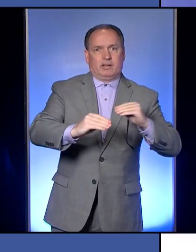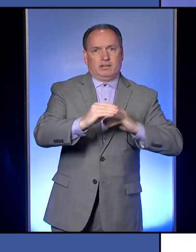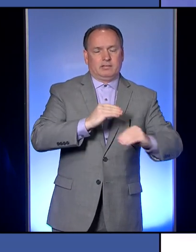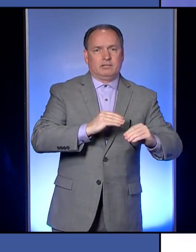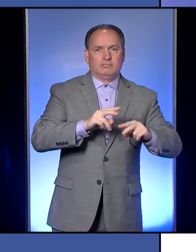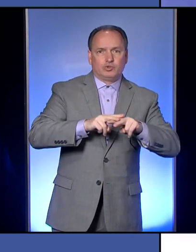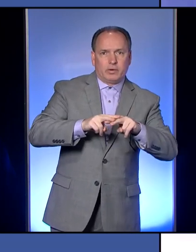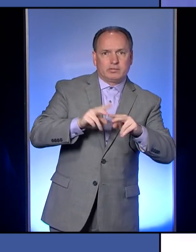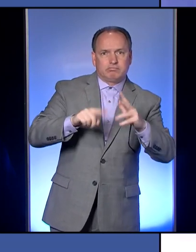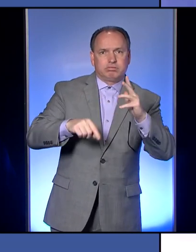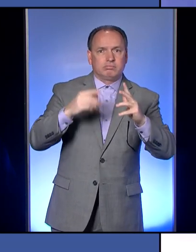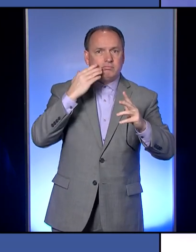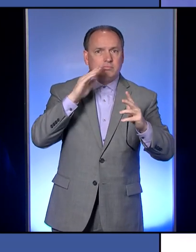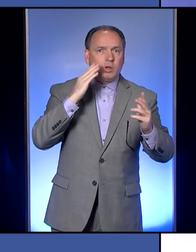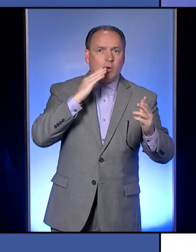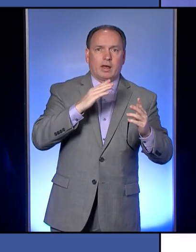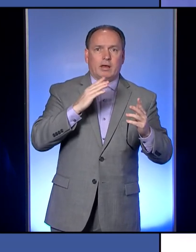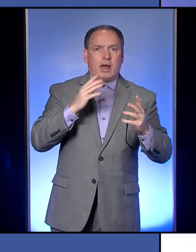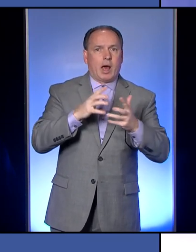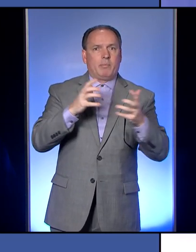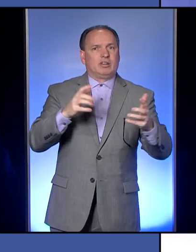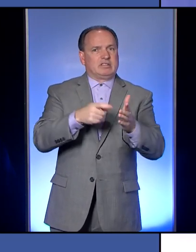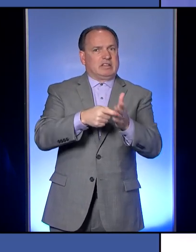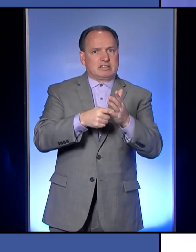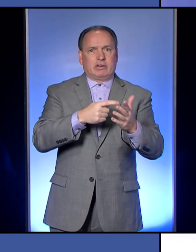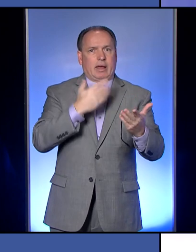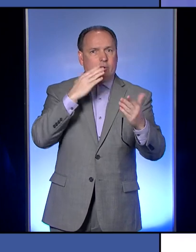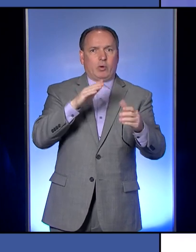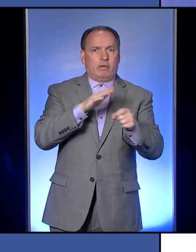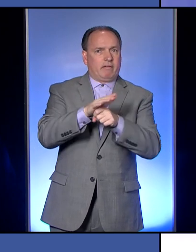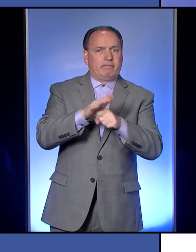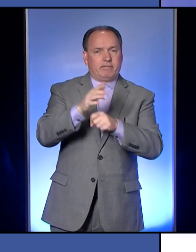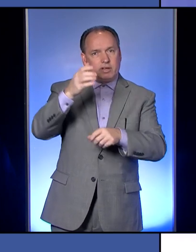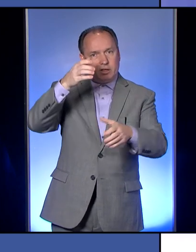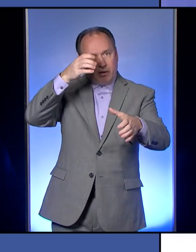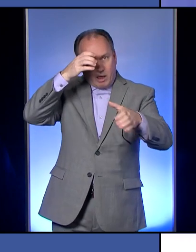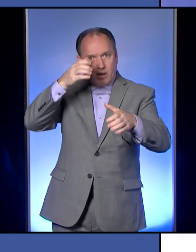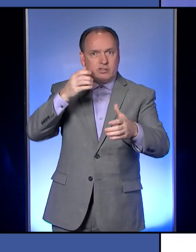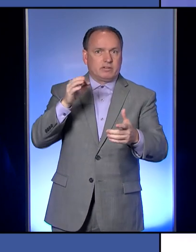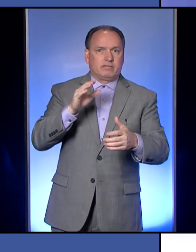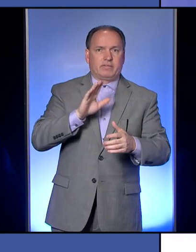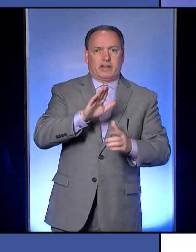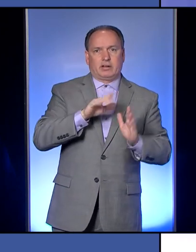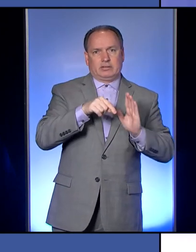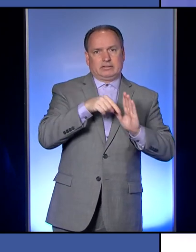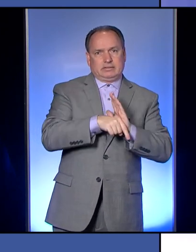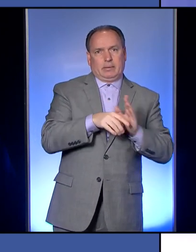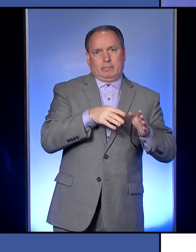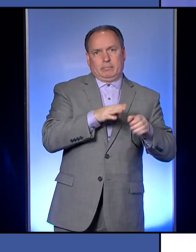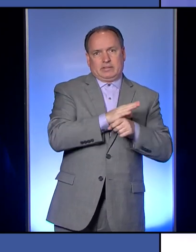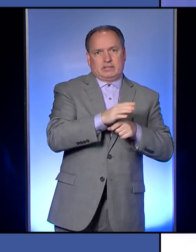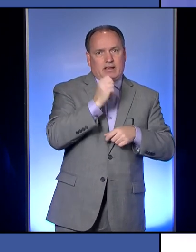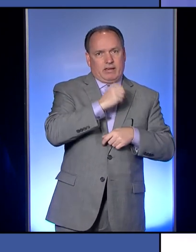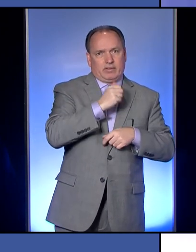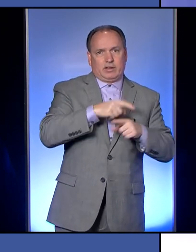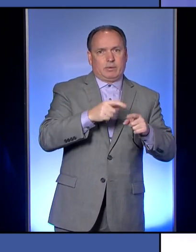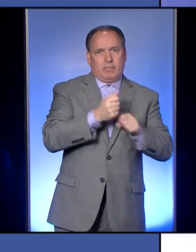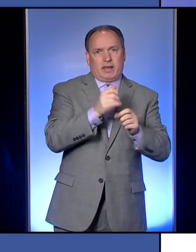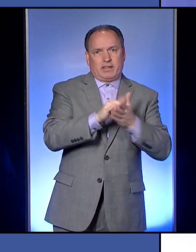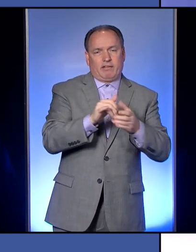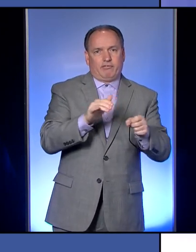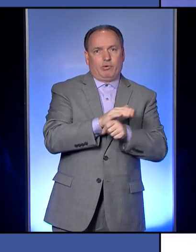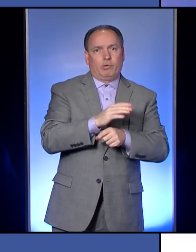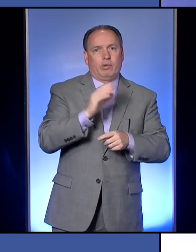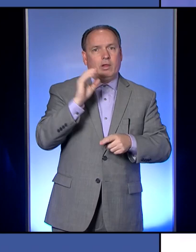necessary right now and what's going on there, I don't have enough knowledge of the intricacies of that business on a day-to-day basis to make that